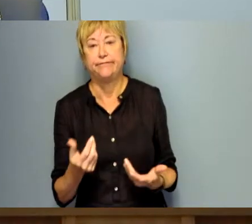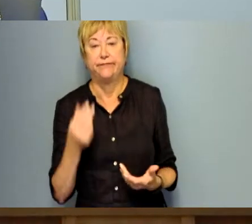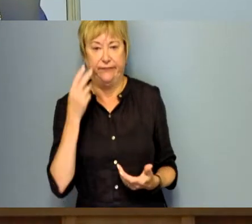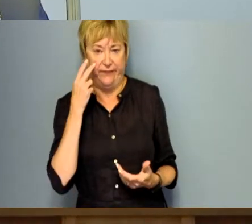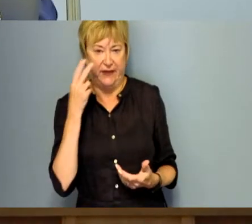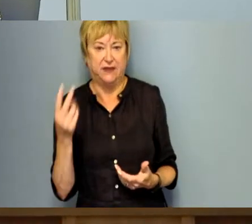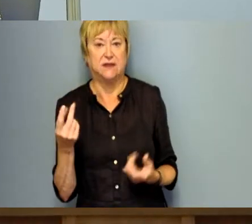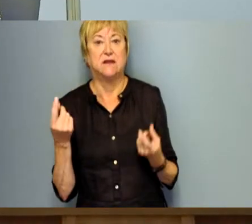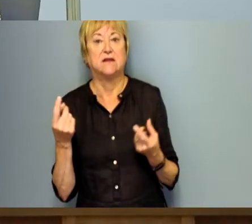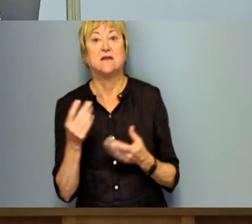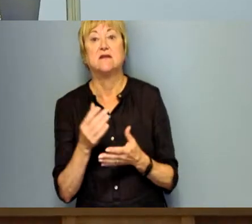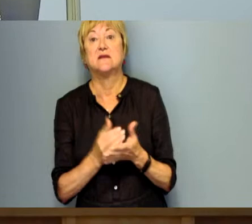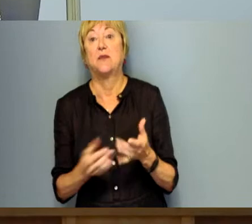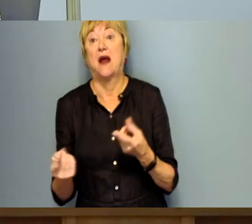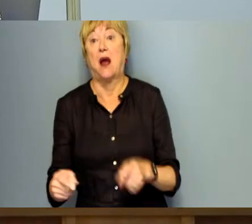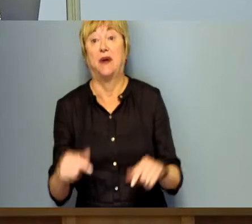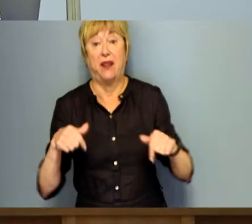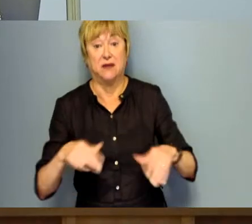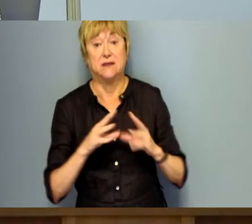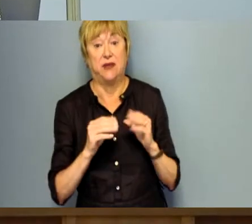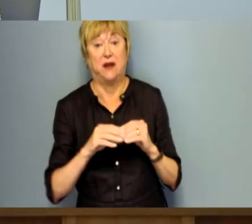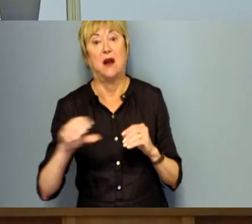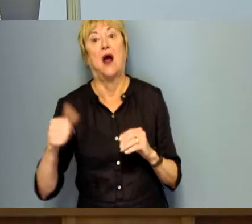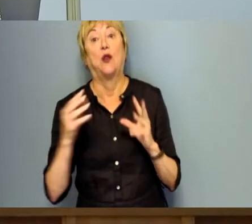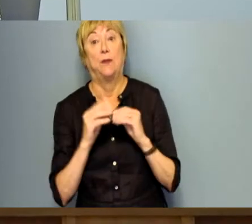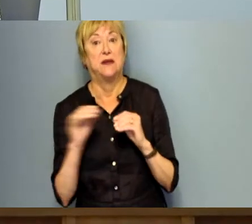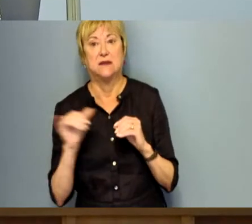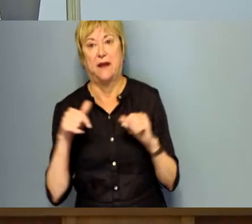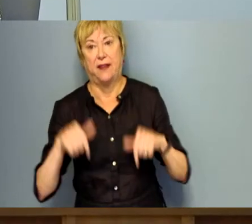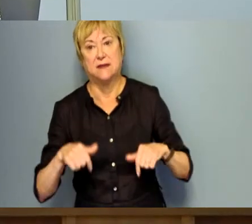of it at this meeting and other meetings like this one. So